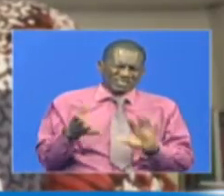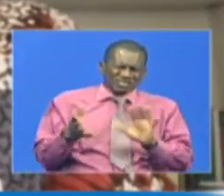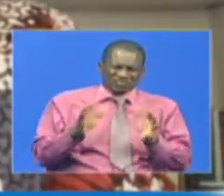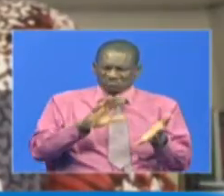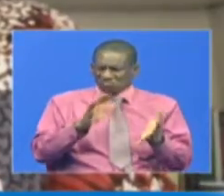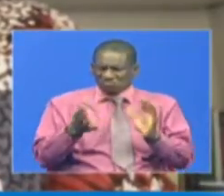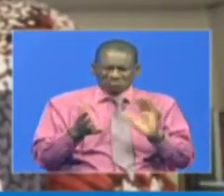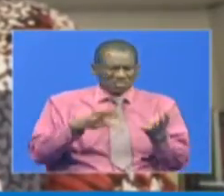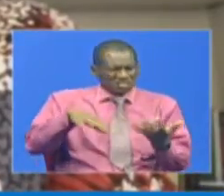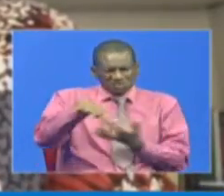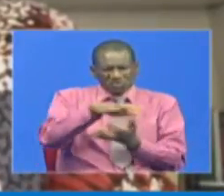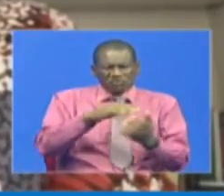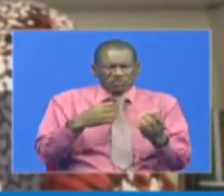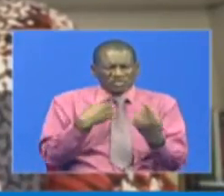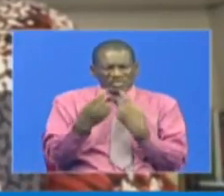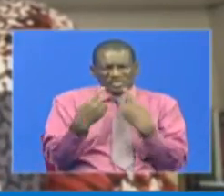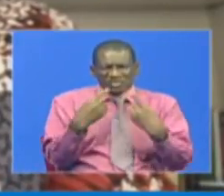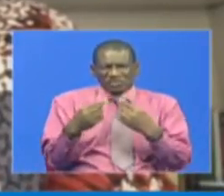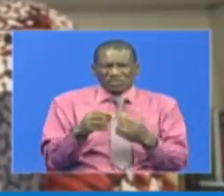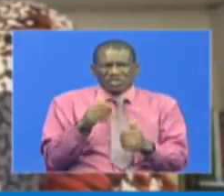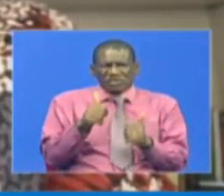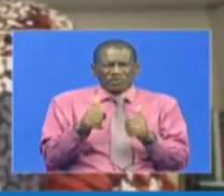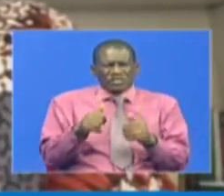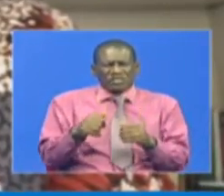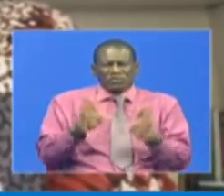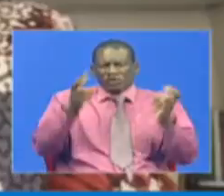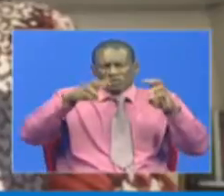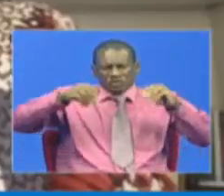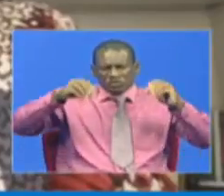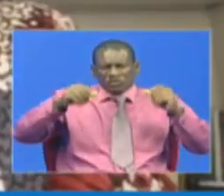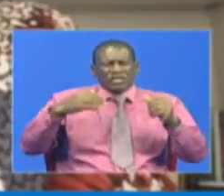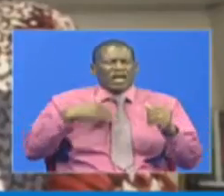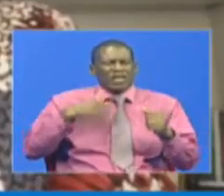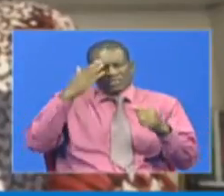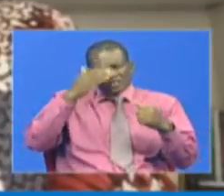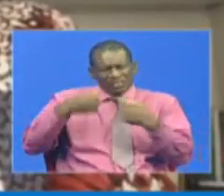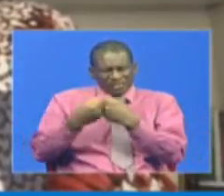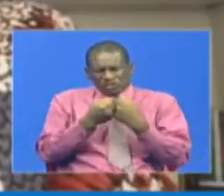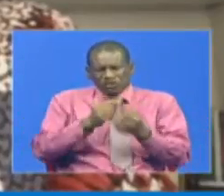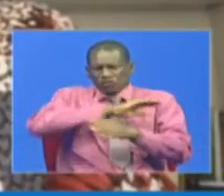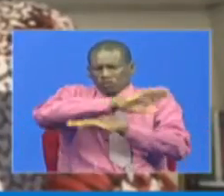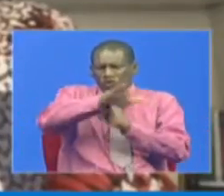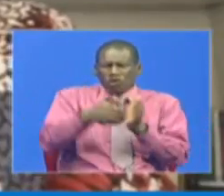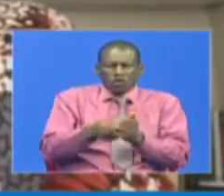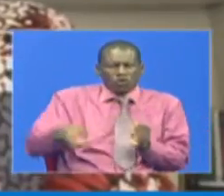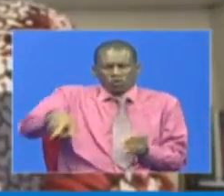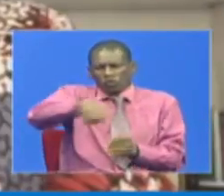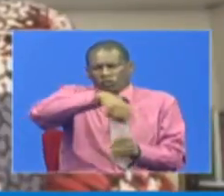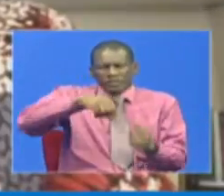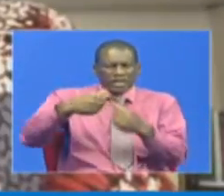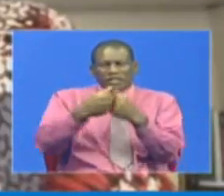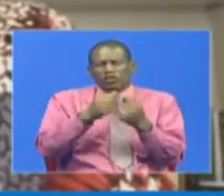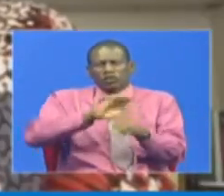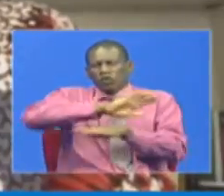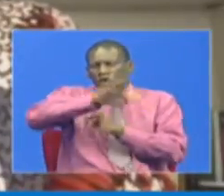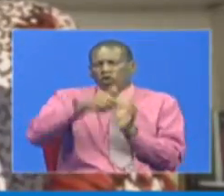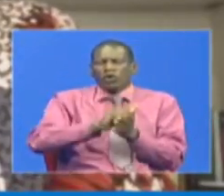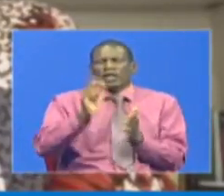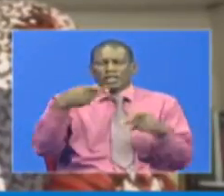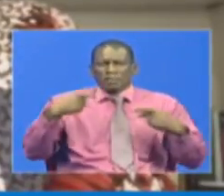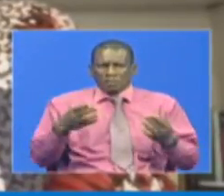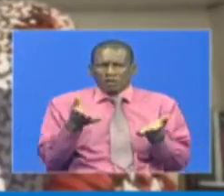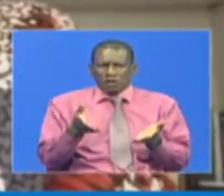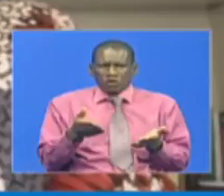is the arguments we sometimes use of quality. So I think the challenge to all of us, and the challenge to all Kenyans, is